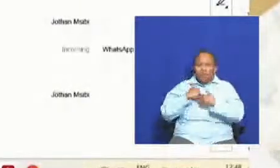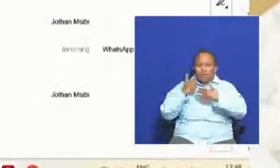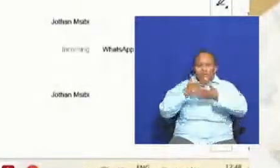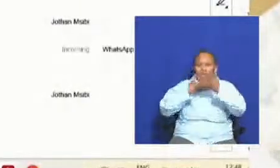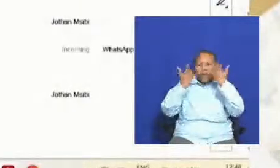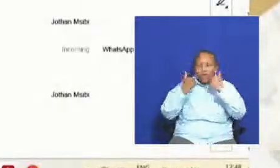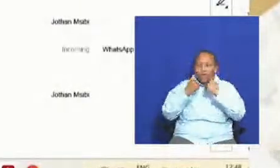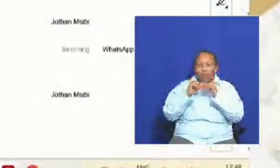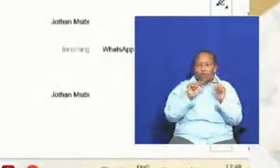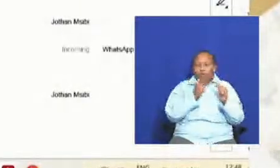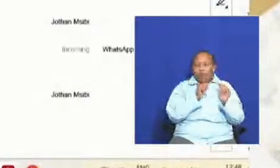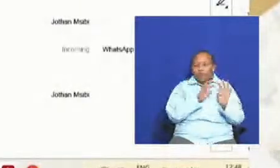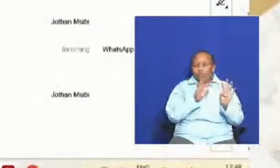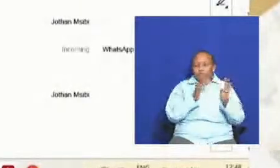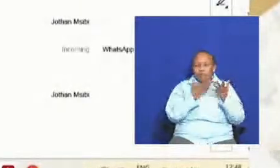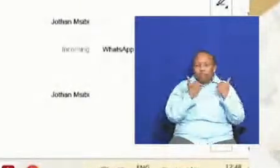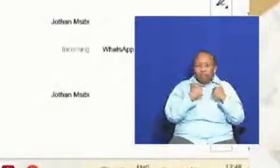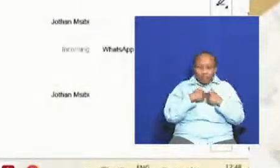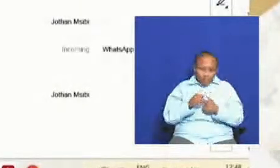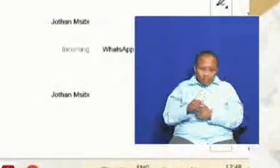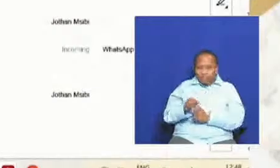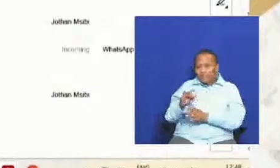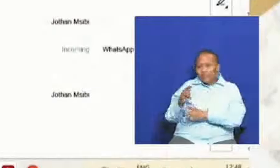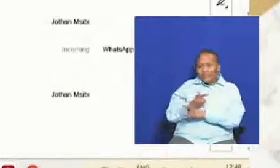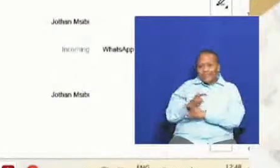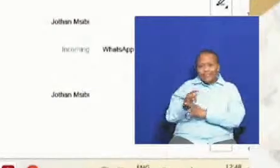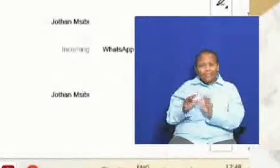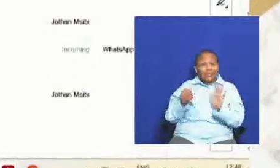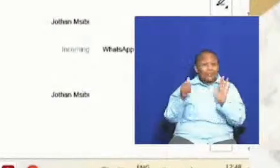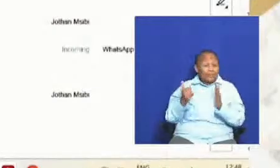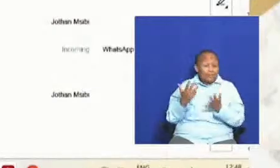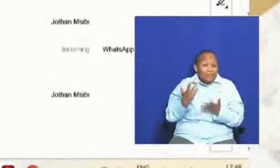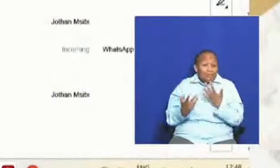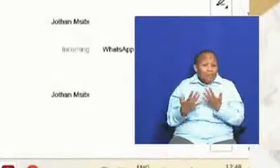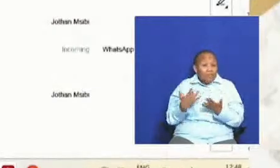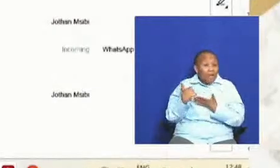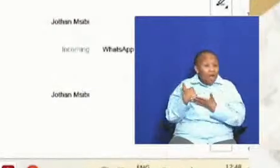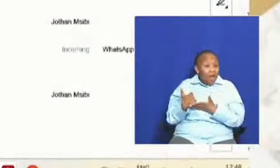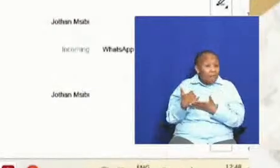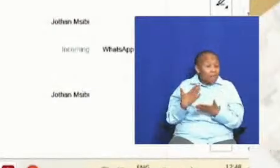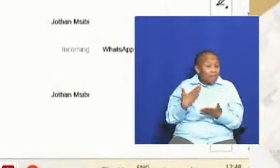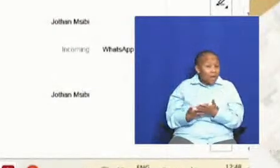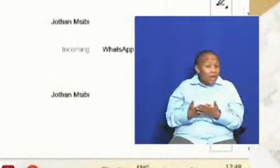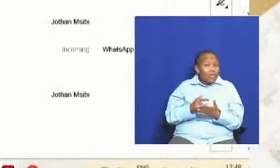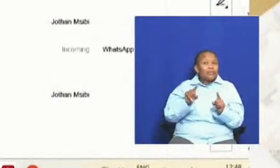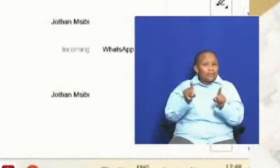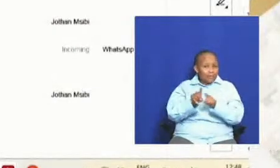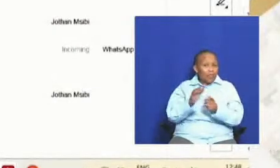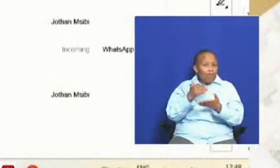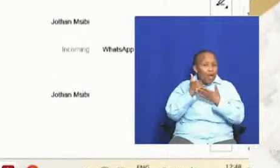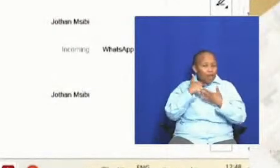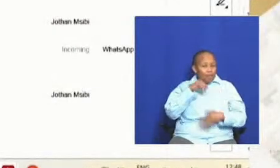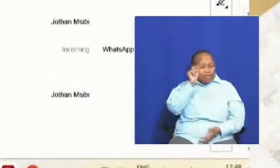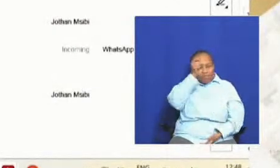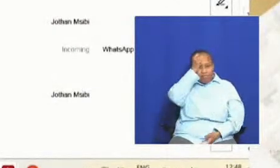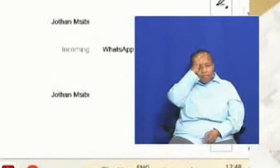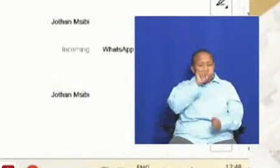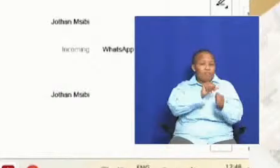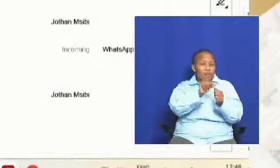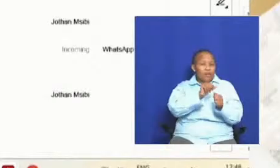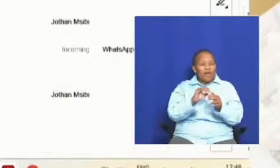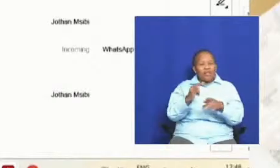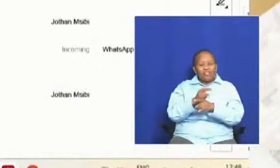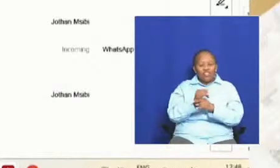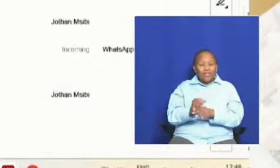I think then chat 6 perhaps might help you and I understand better, because at chat 6 you say, this one is the